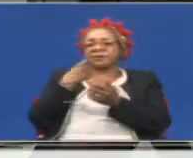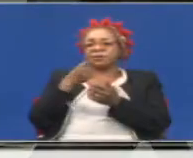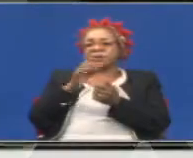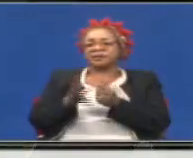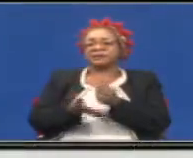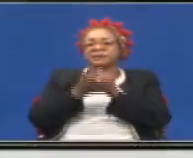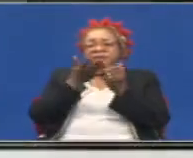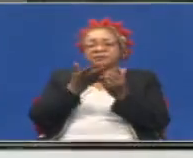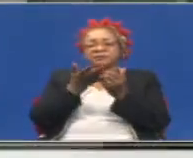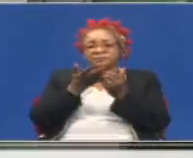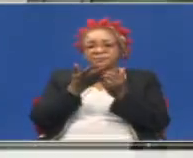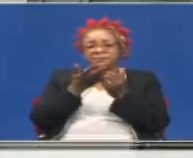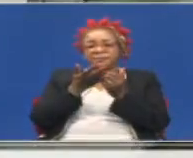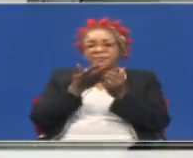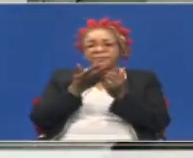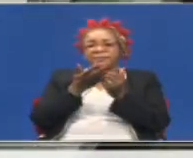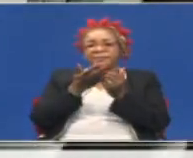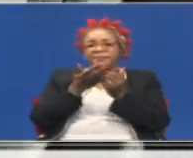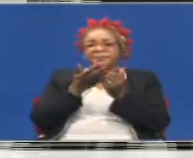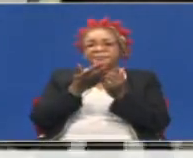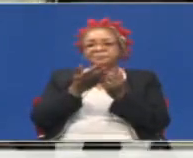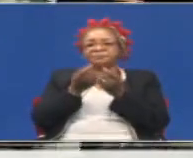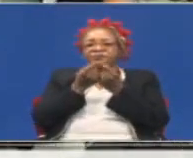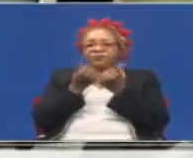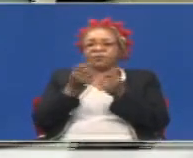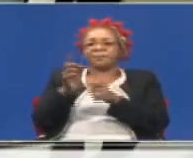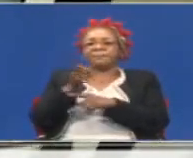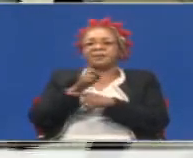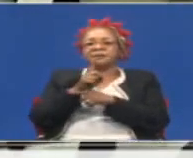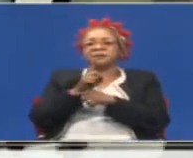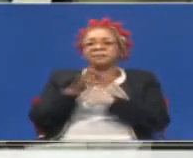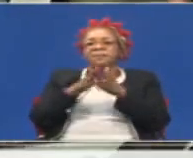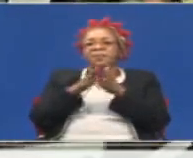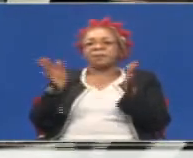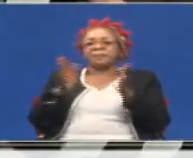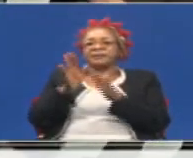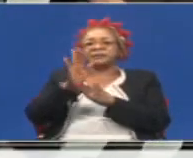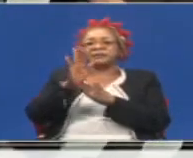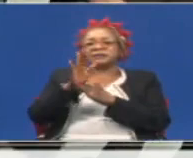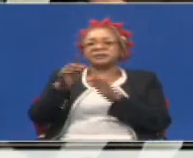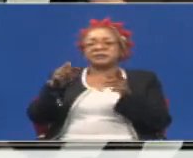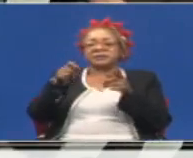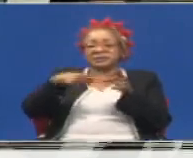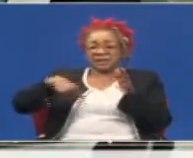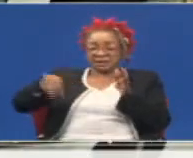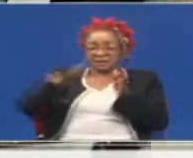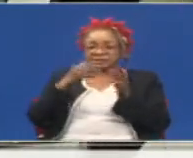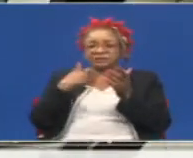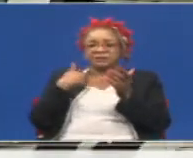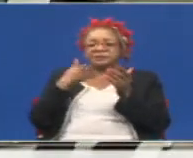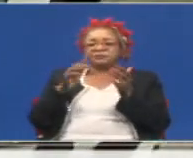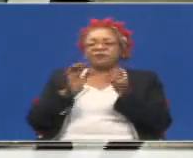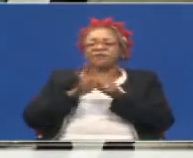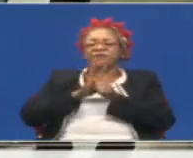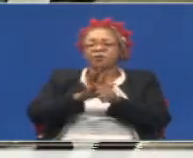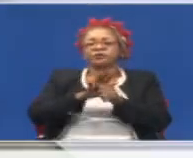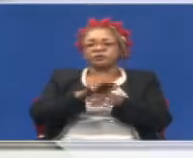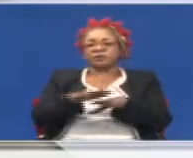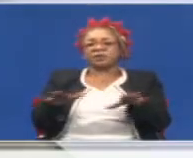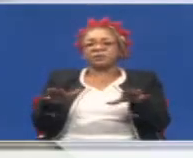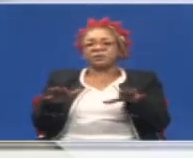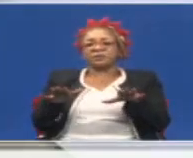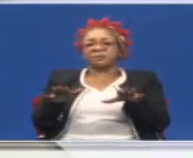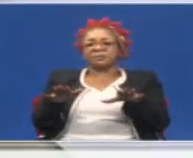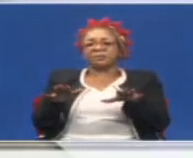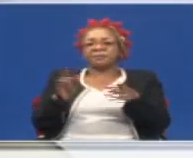instead. Within a few minutes, they open Otieno's cell and force him onto the ground, which is soiled.